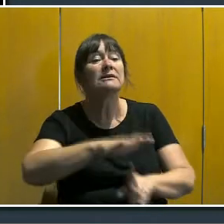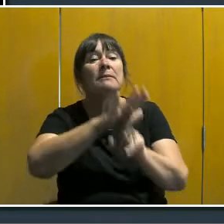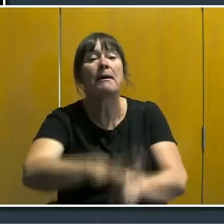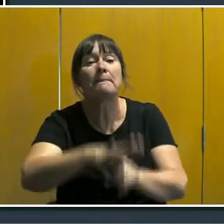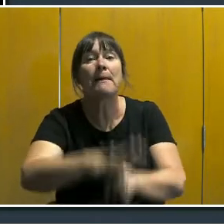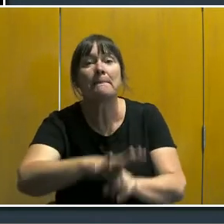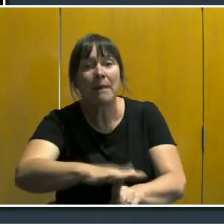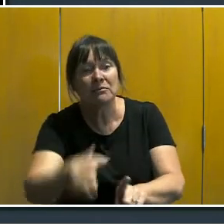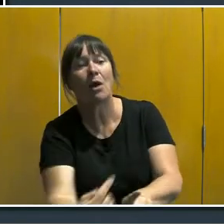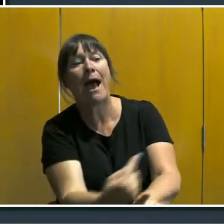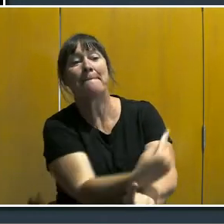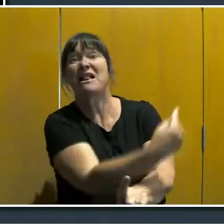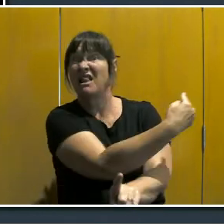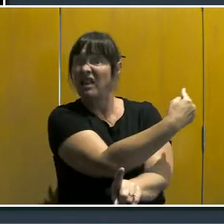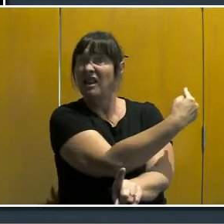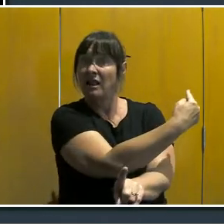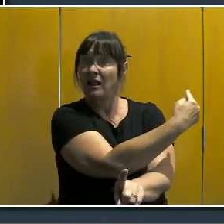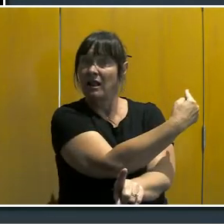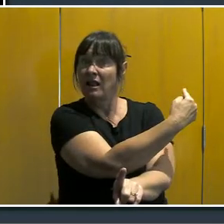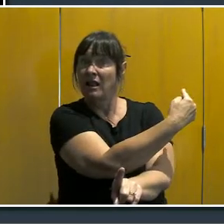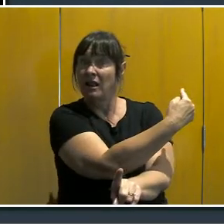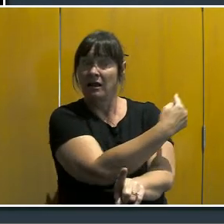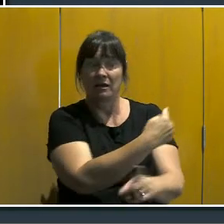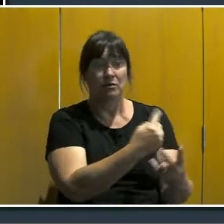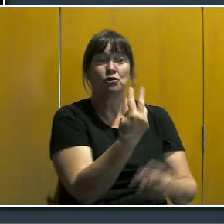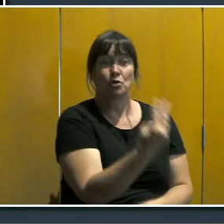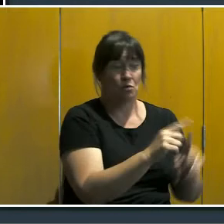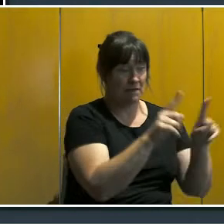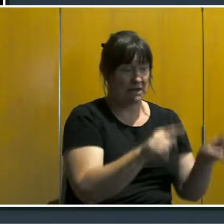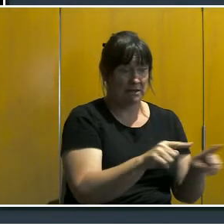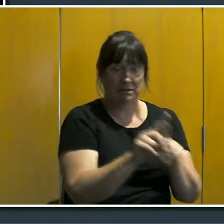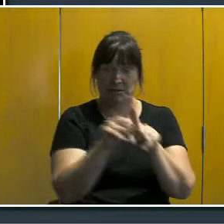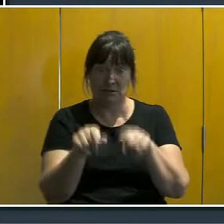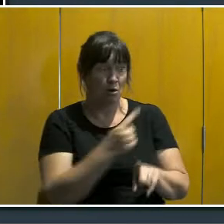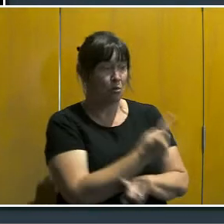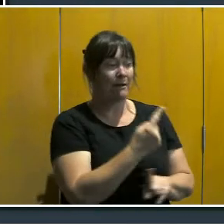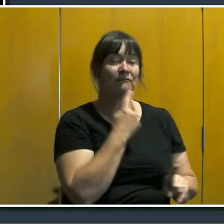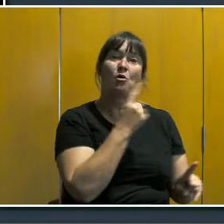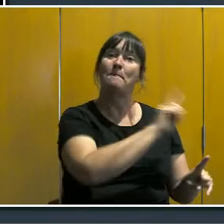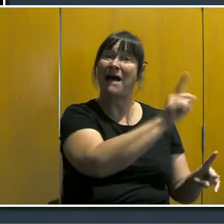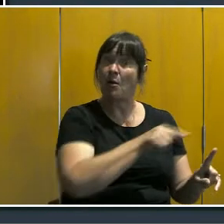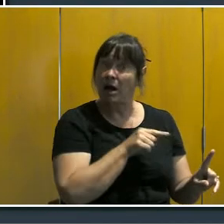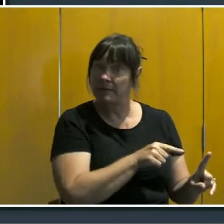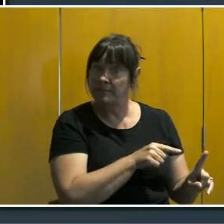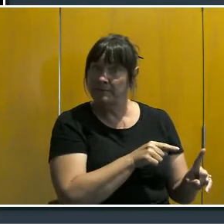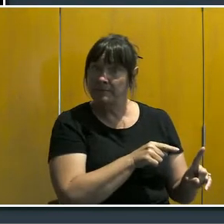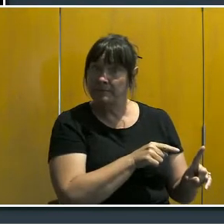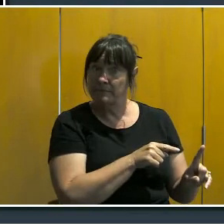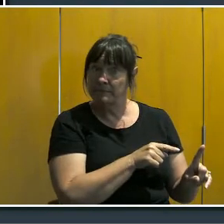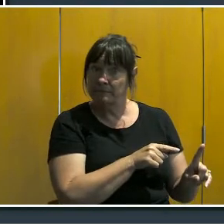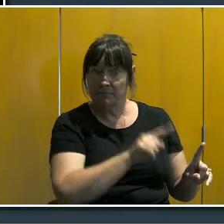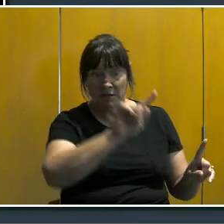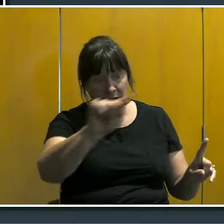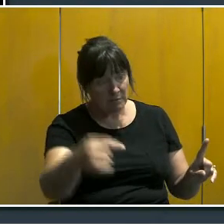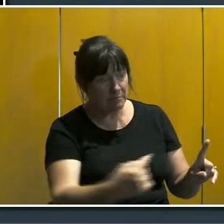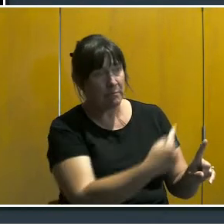way. One of which is solely for the power supplied, that's the power meter. Mm-hmm. Our pumping our water up to our house